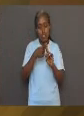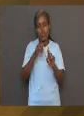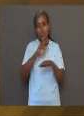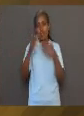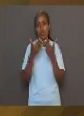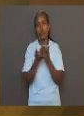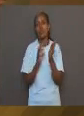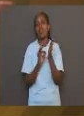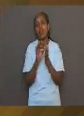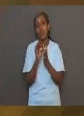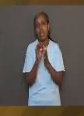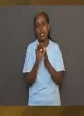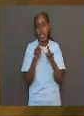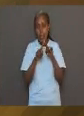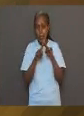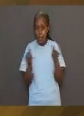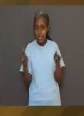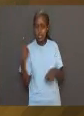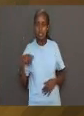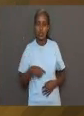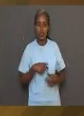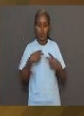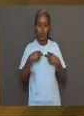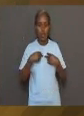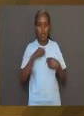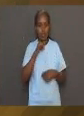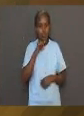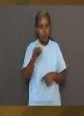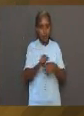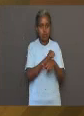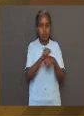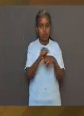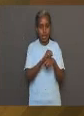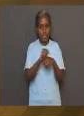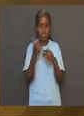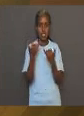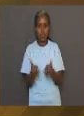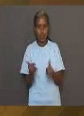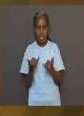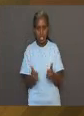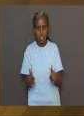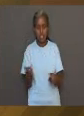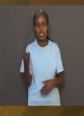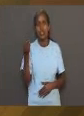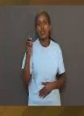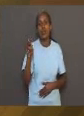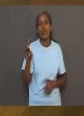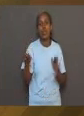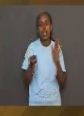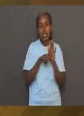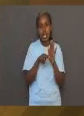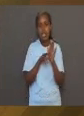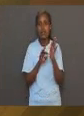numbers. But we have not practiced fractions or